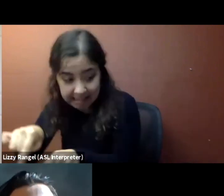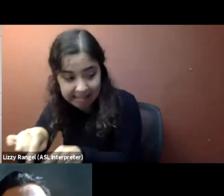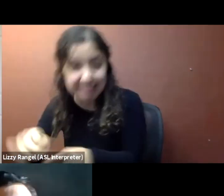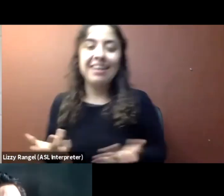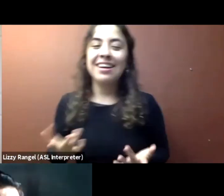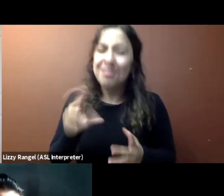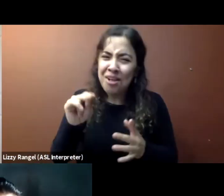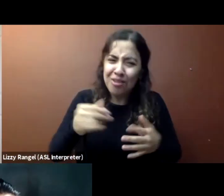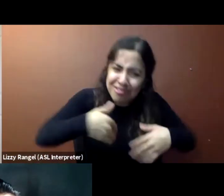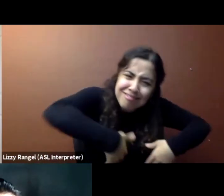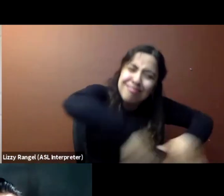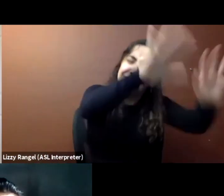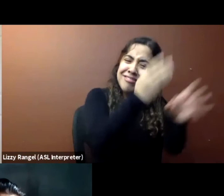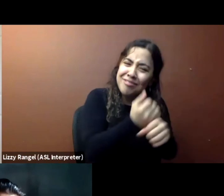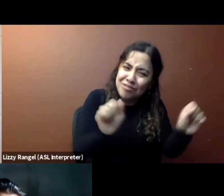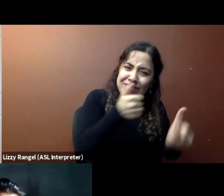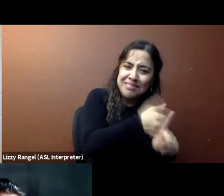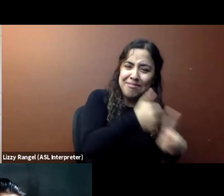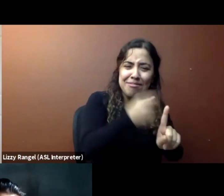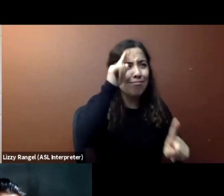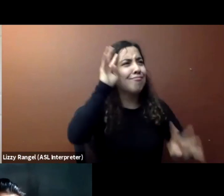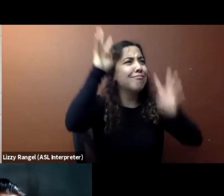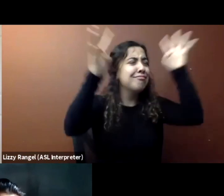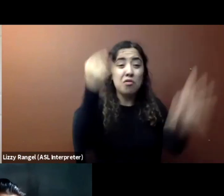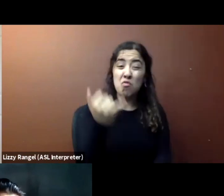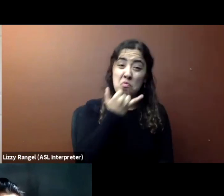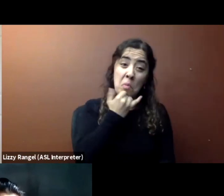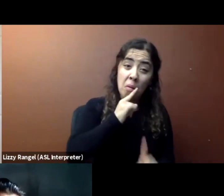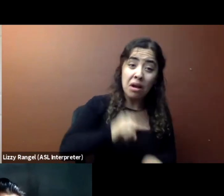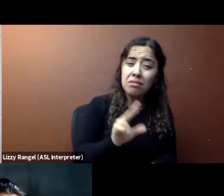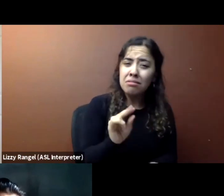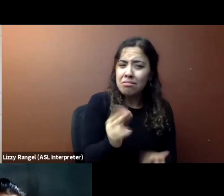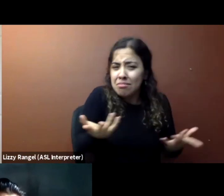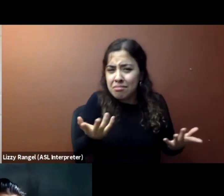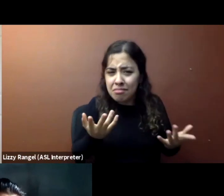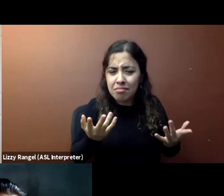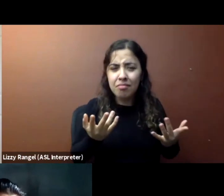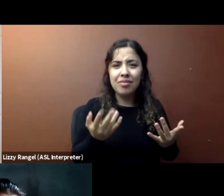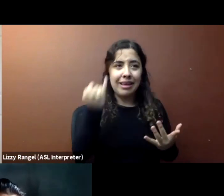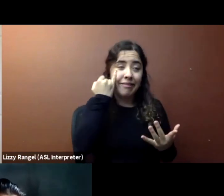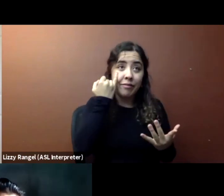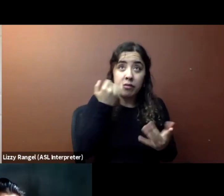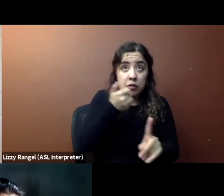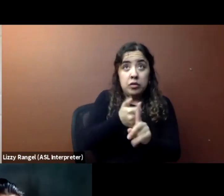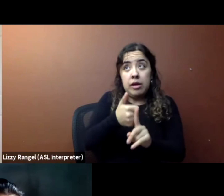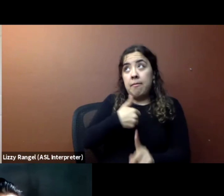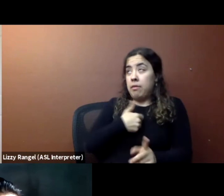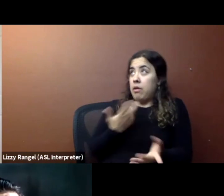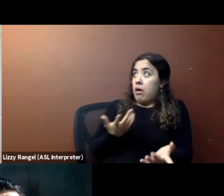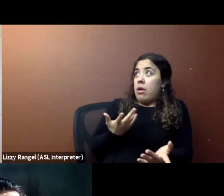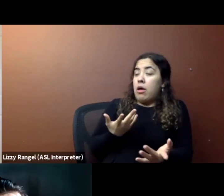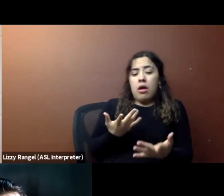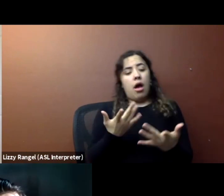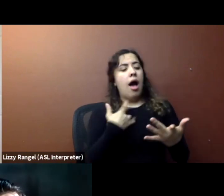No answer is wrong unless there's like no basis for it. Like if you could support your interpretation,